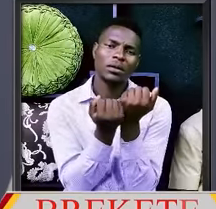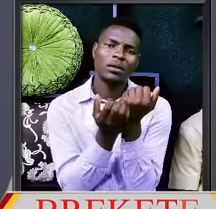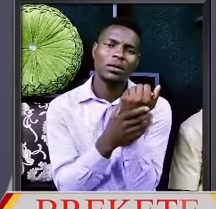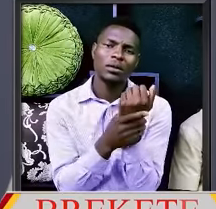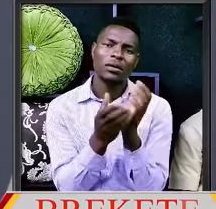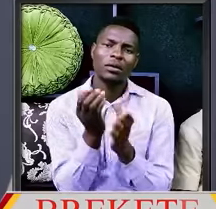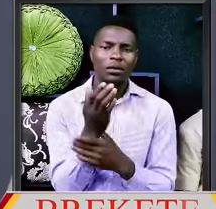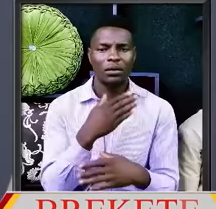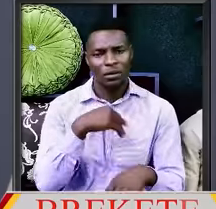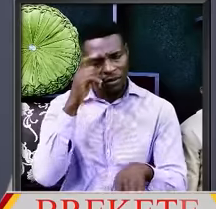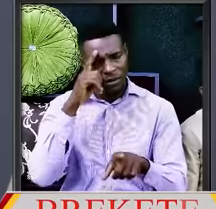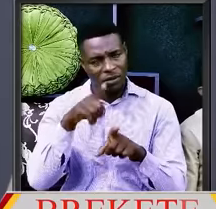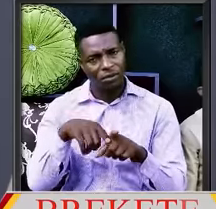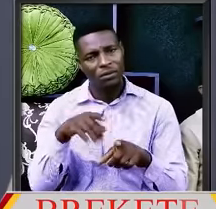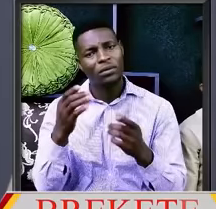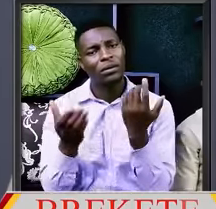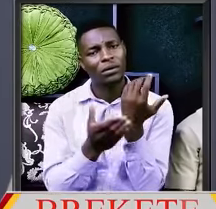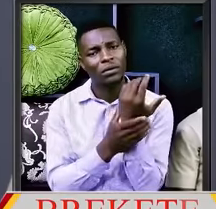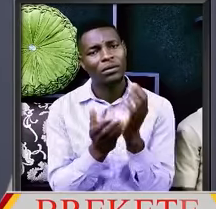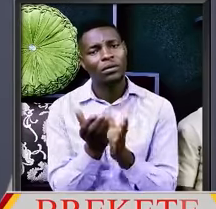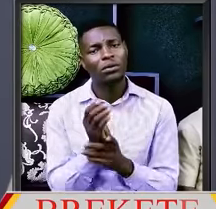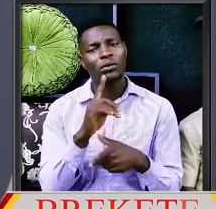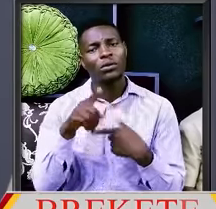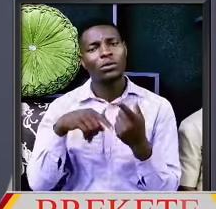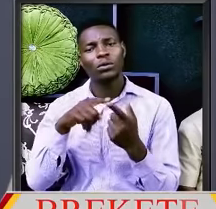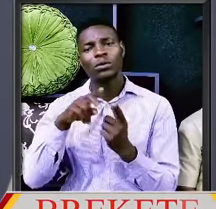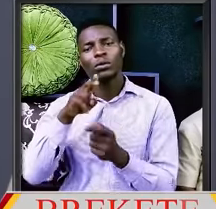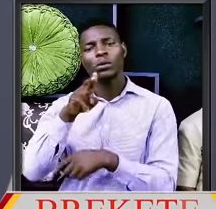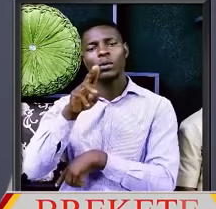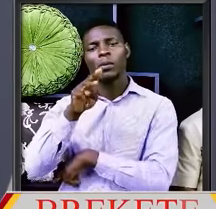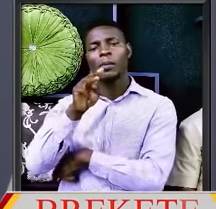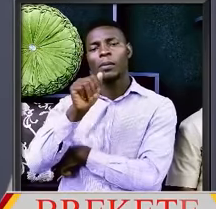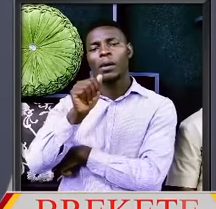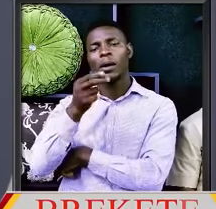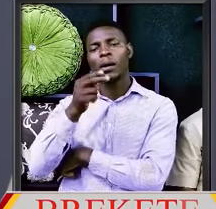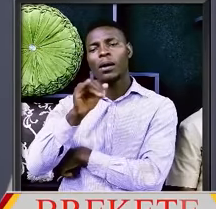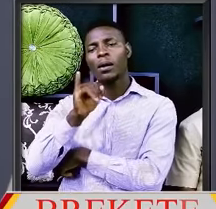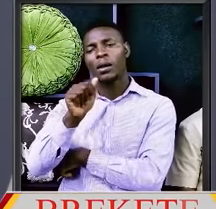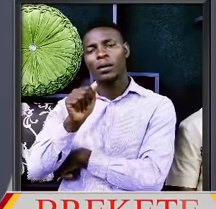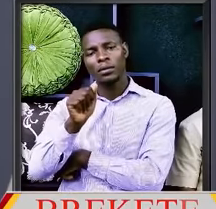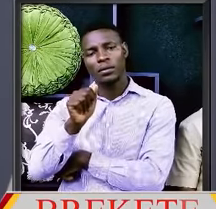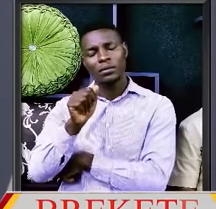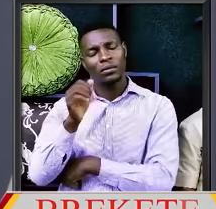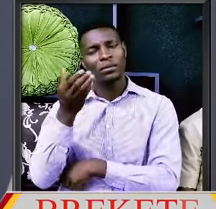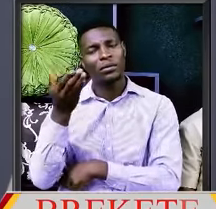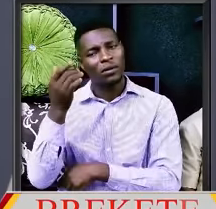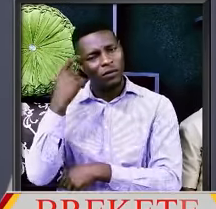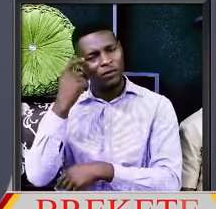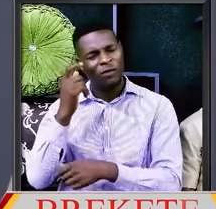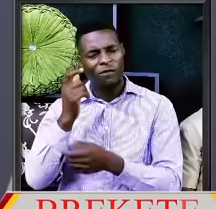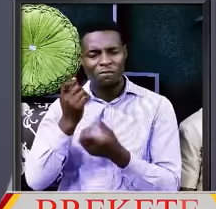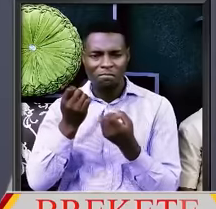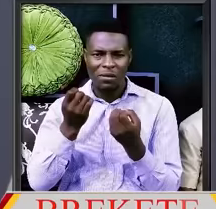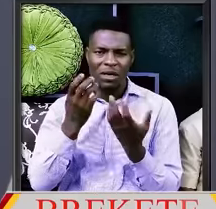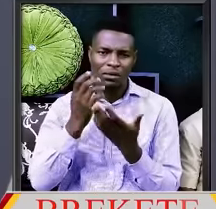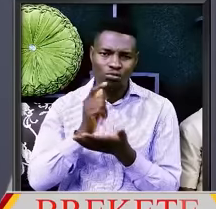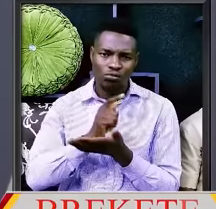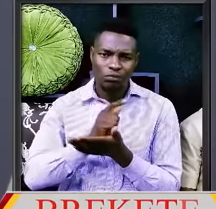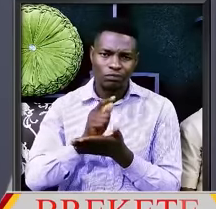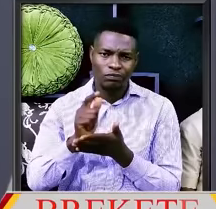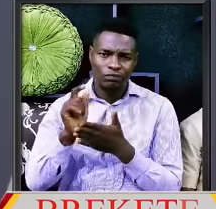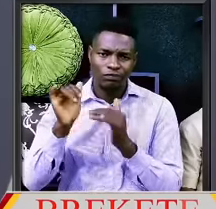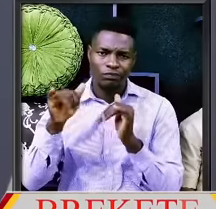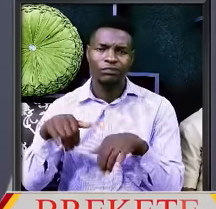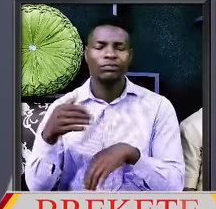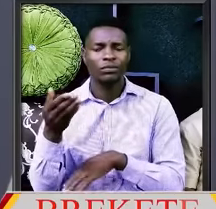they carry my brother go home my house on night in the DS since 1 week. Okay. They try make a bail and they tell us they